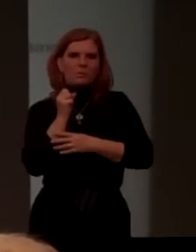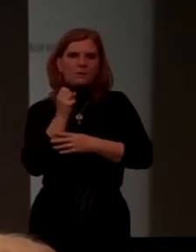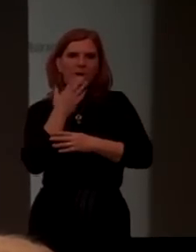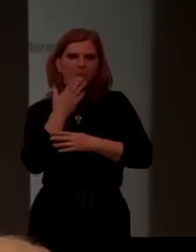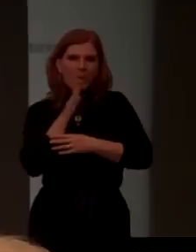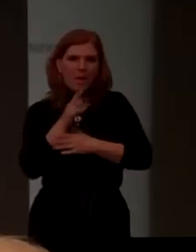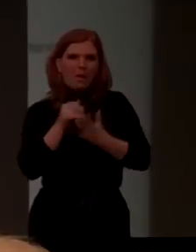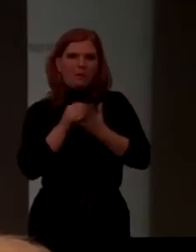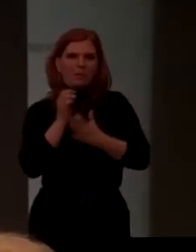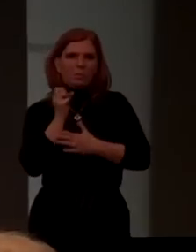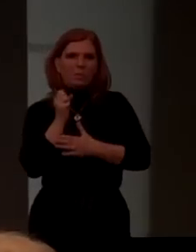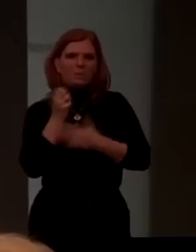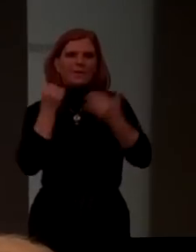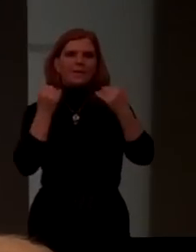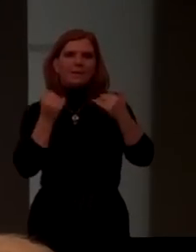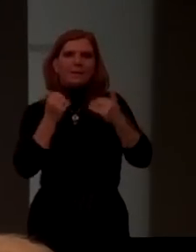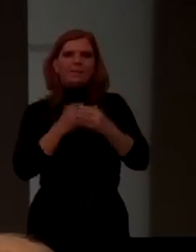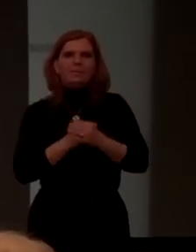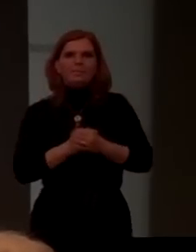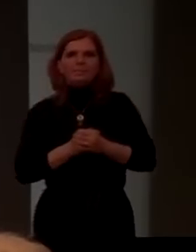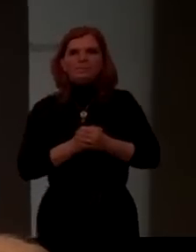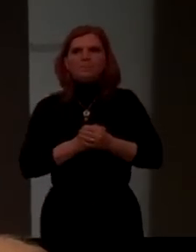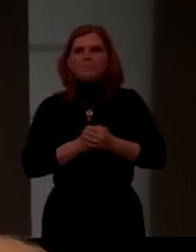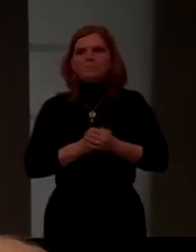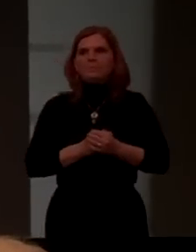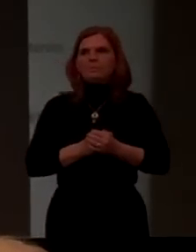Okay. Now,